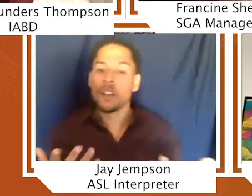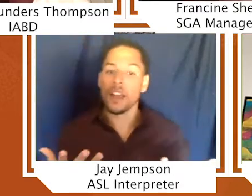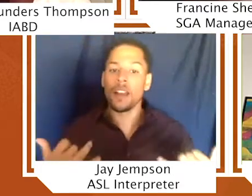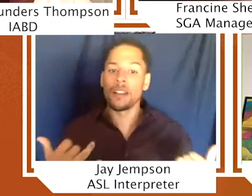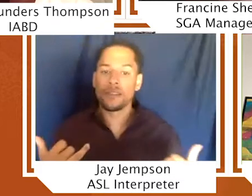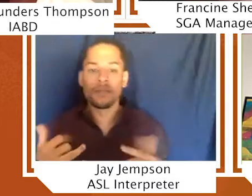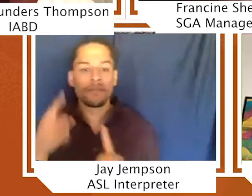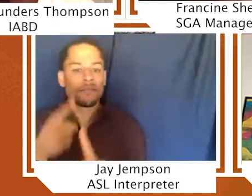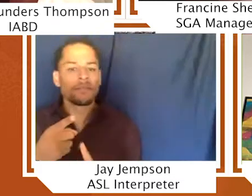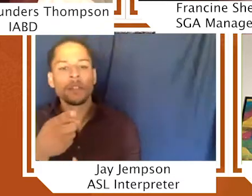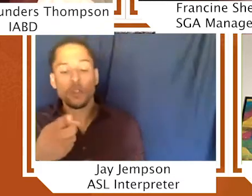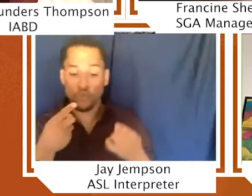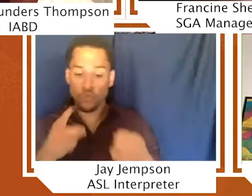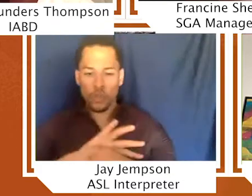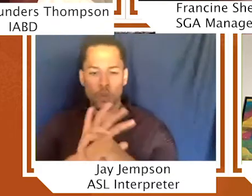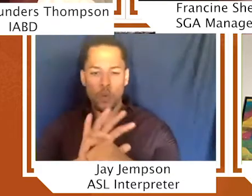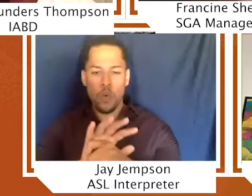during quarantine?